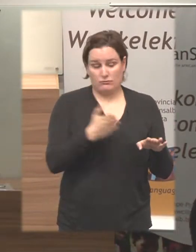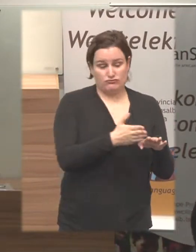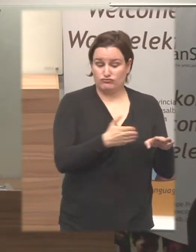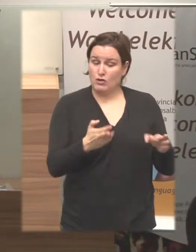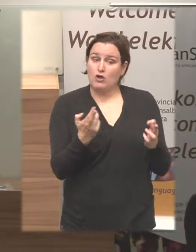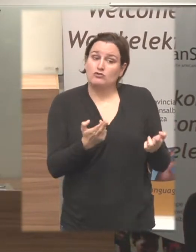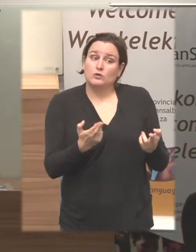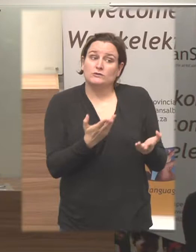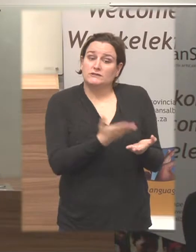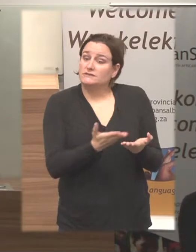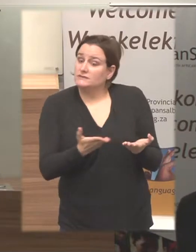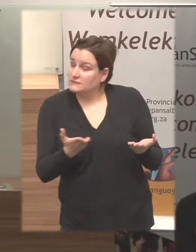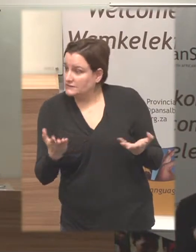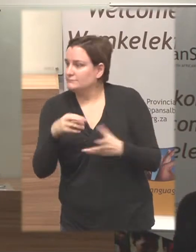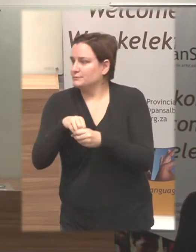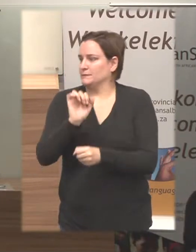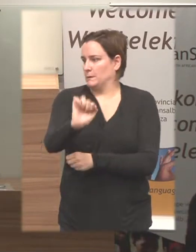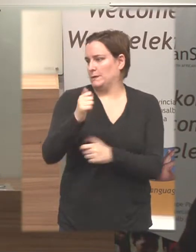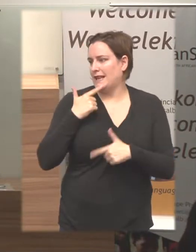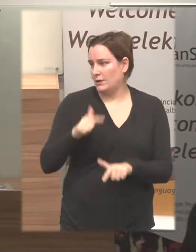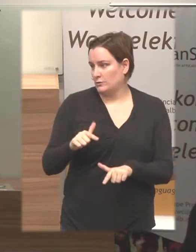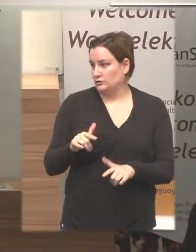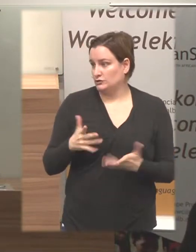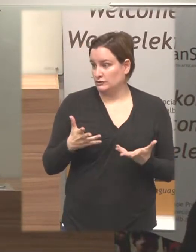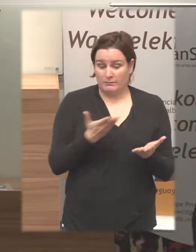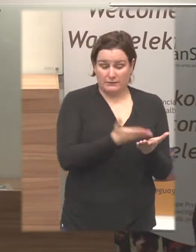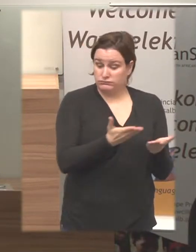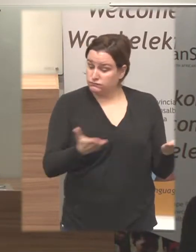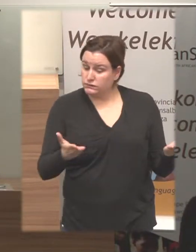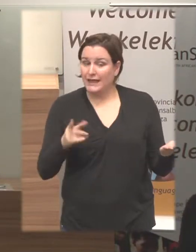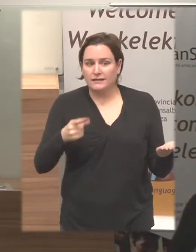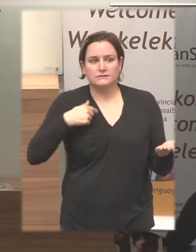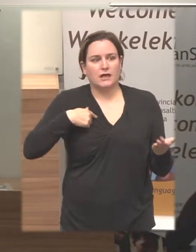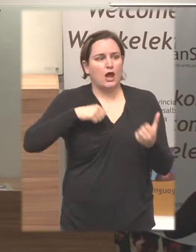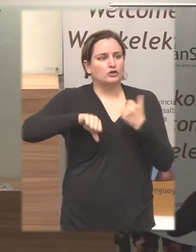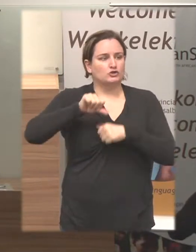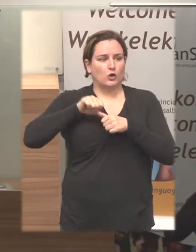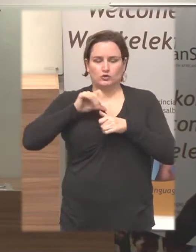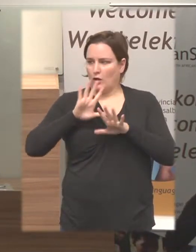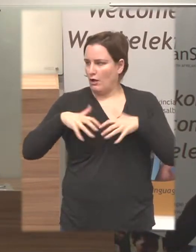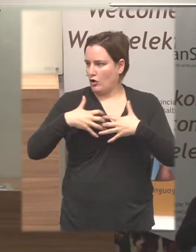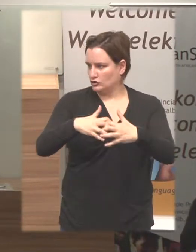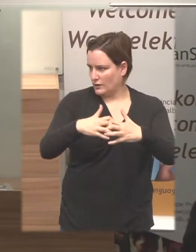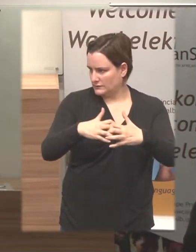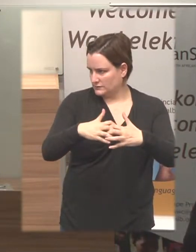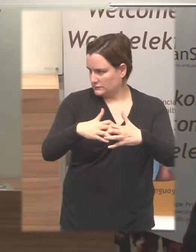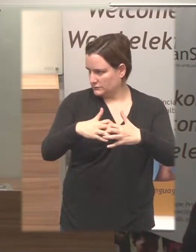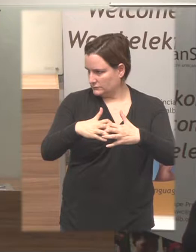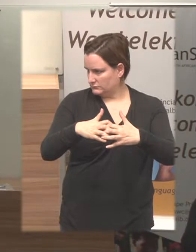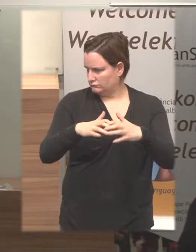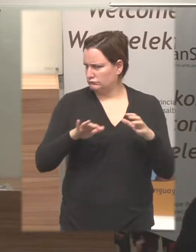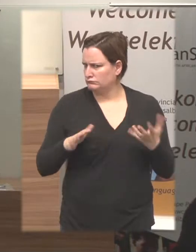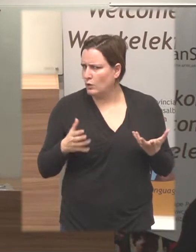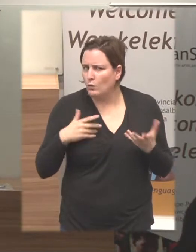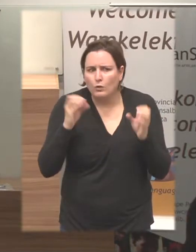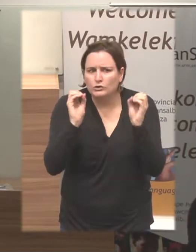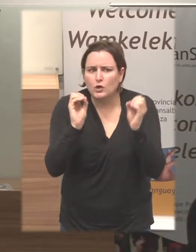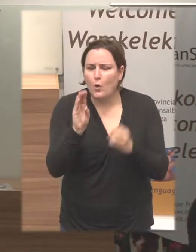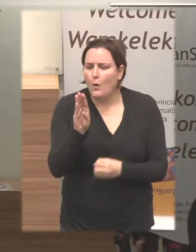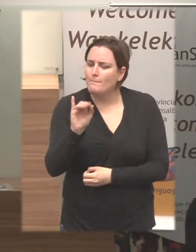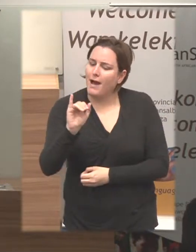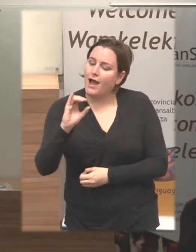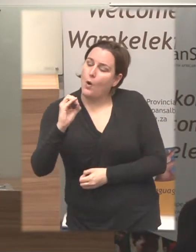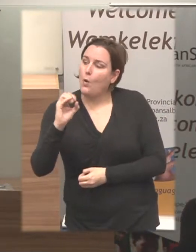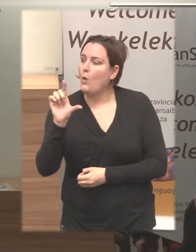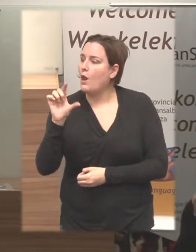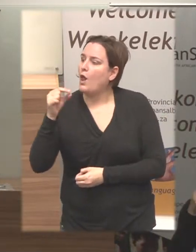this language, is actually itself a social construct, right? So there is no biological